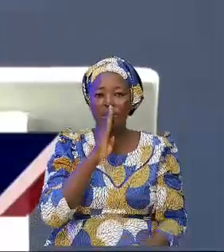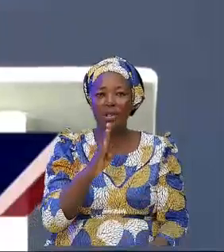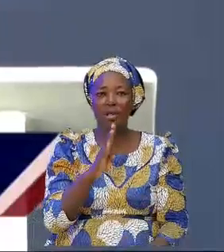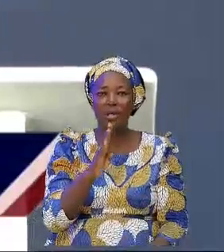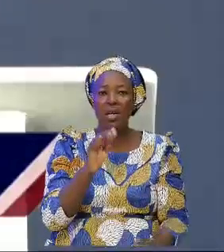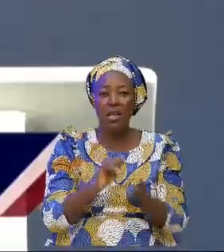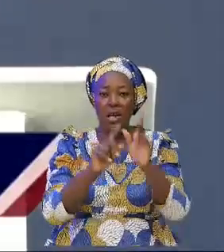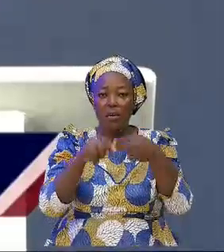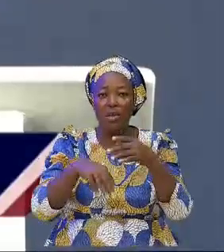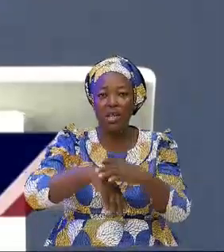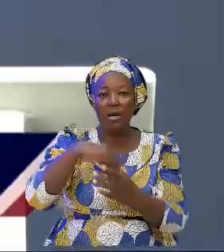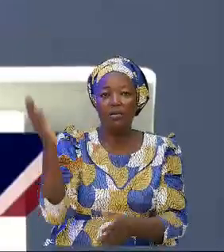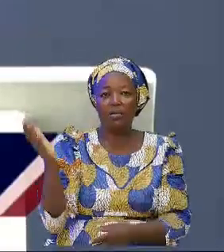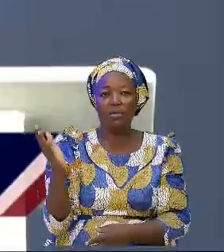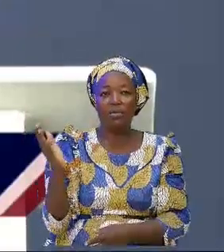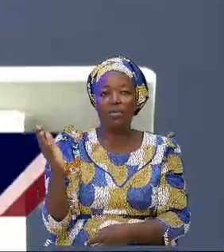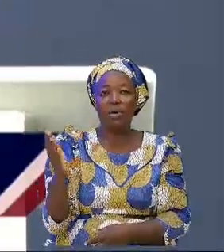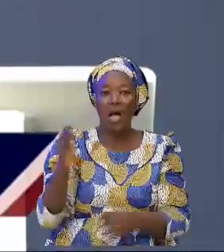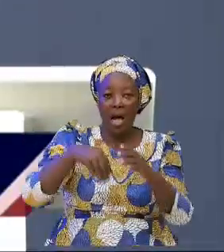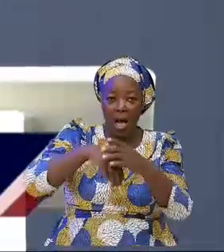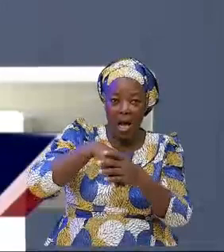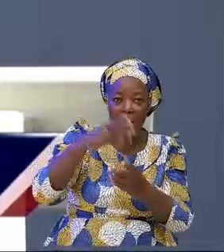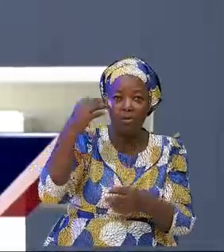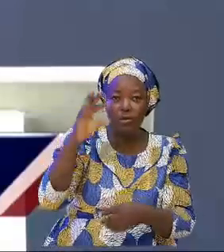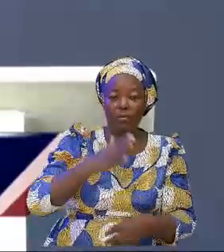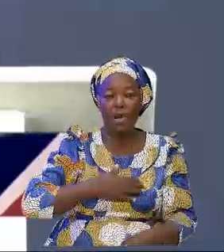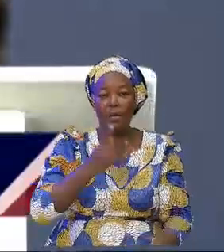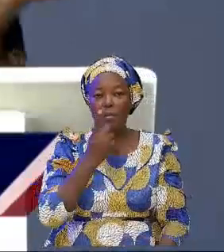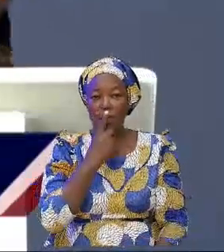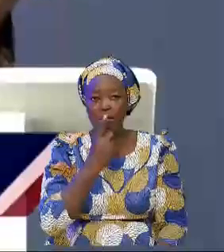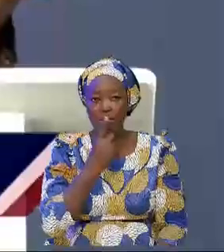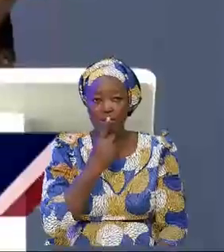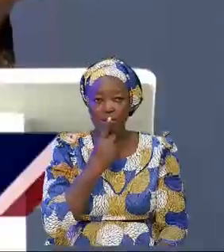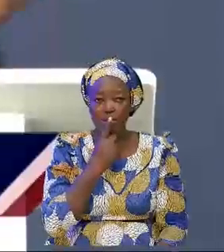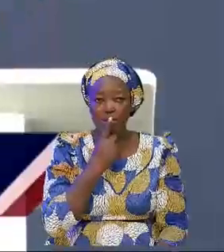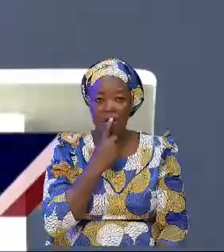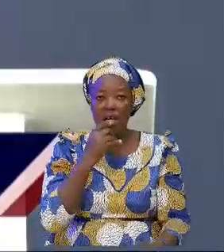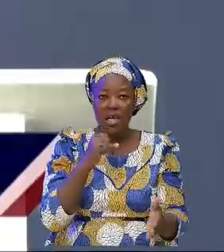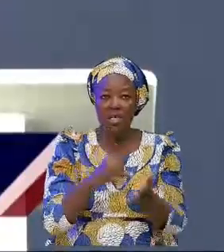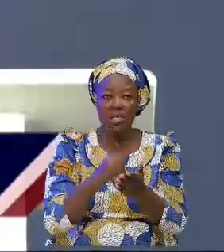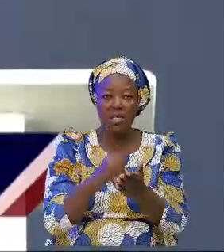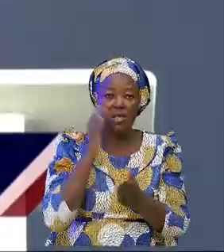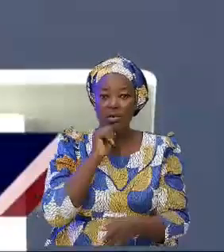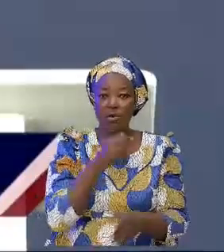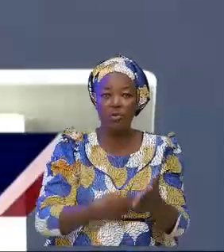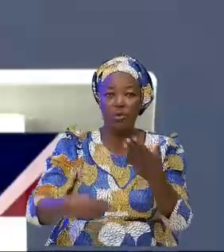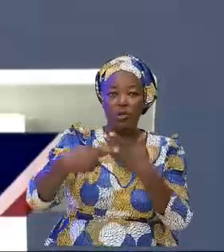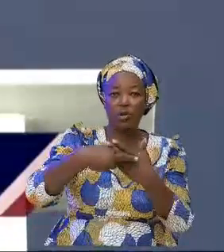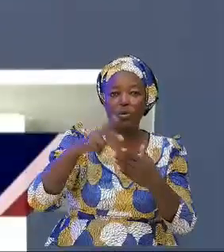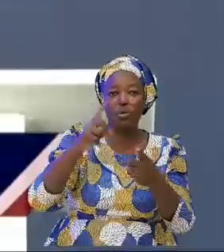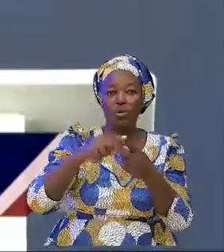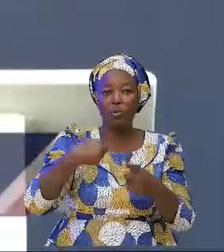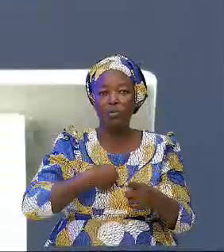So shall my word be that goeth forth out of my